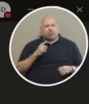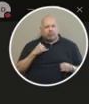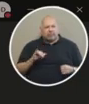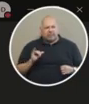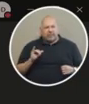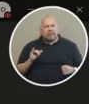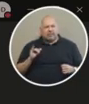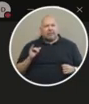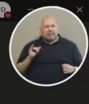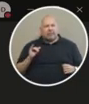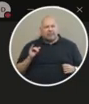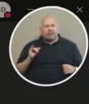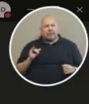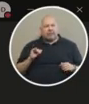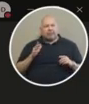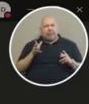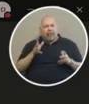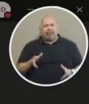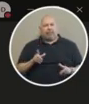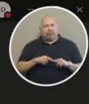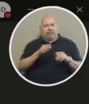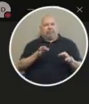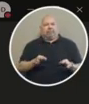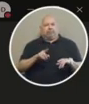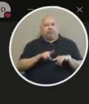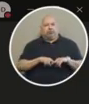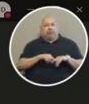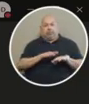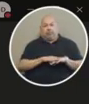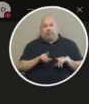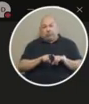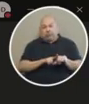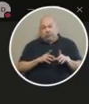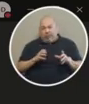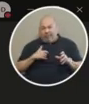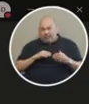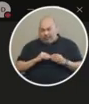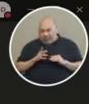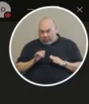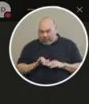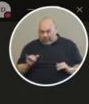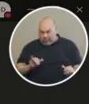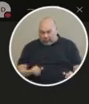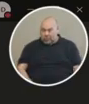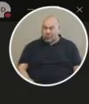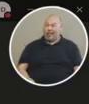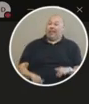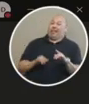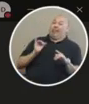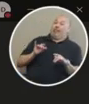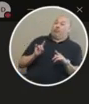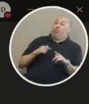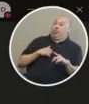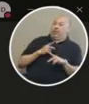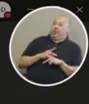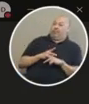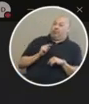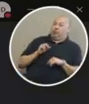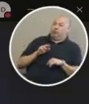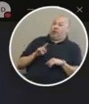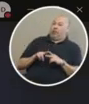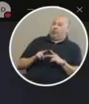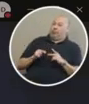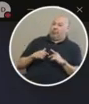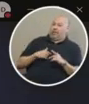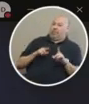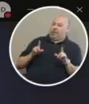still left to be determined as well. Do we have a number for that as well? That's where we cannot track. So what's